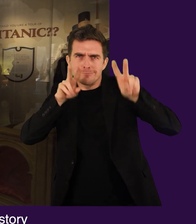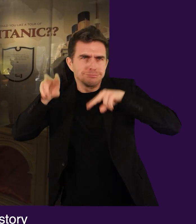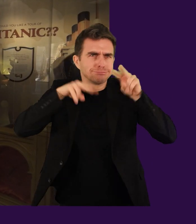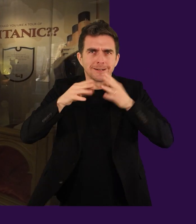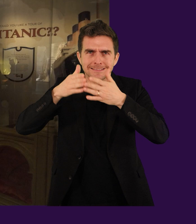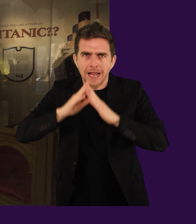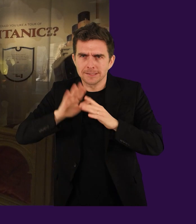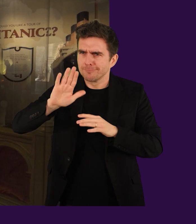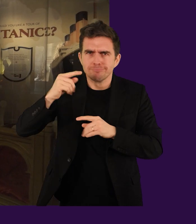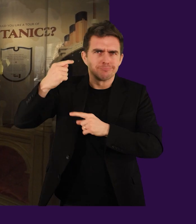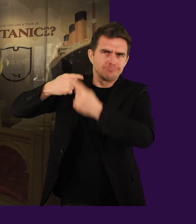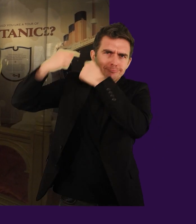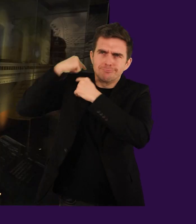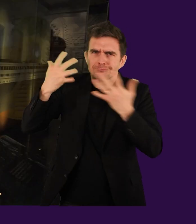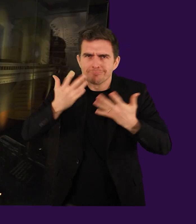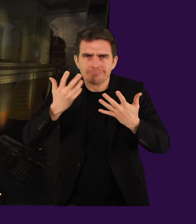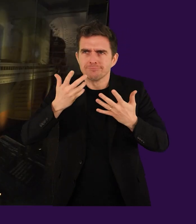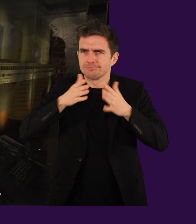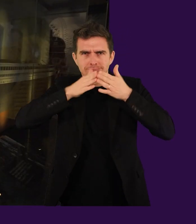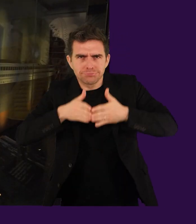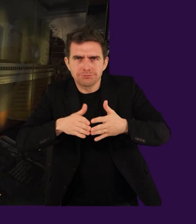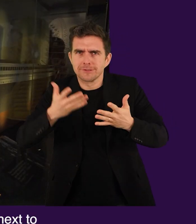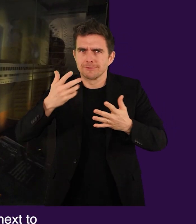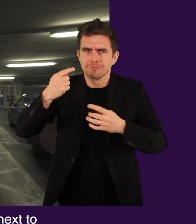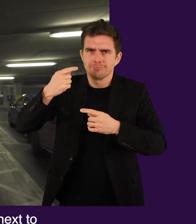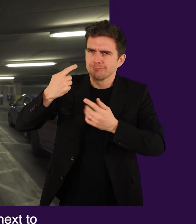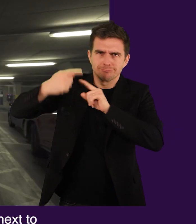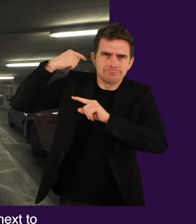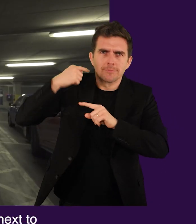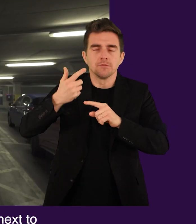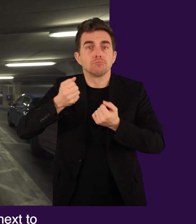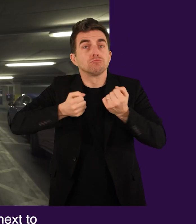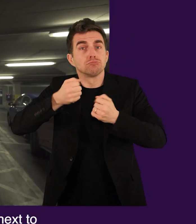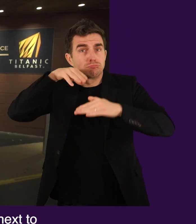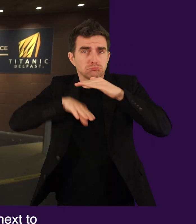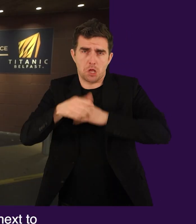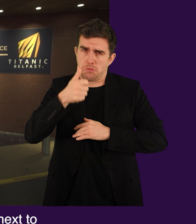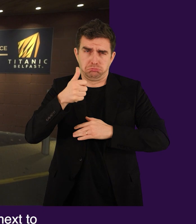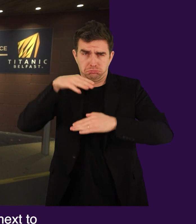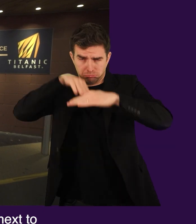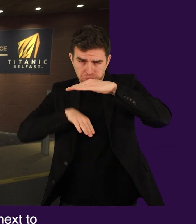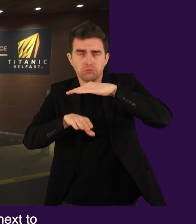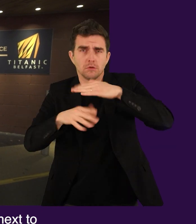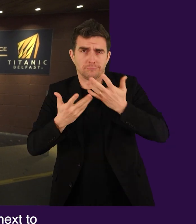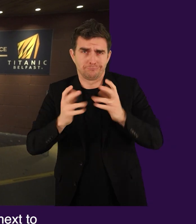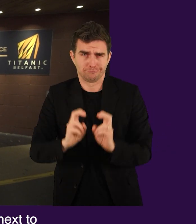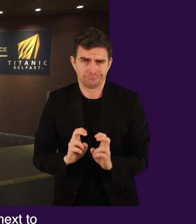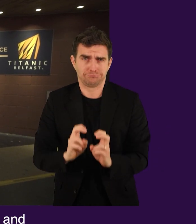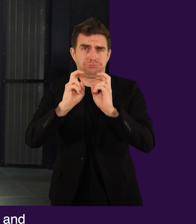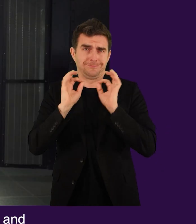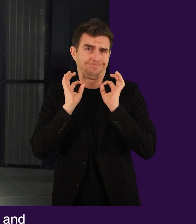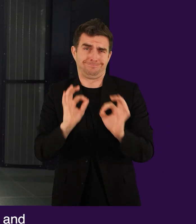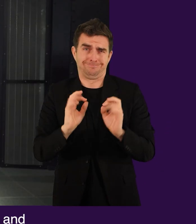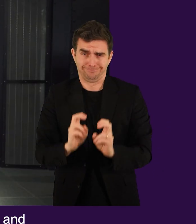beautiful ship, her maiden voyage and her place in history. Parking was easy, and right next to the underground